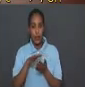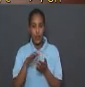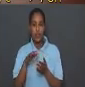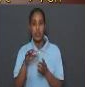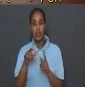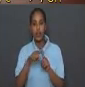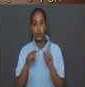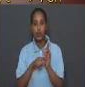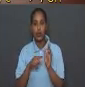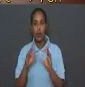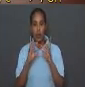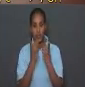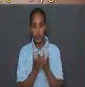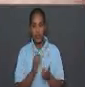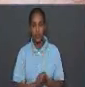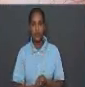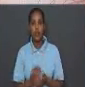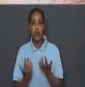the cathode compartments.